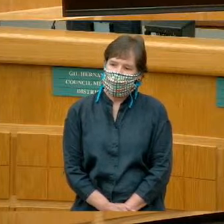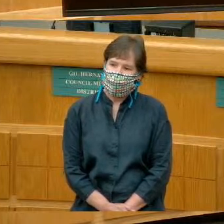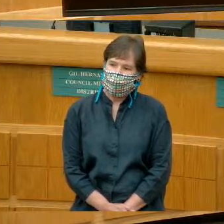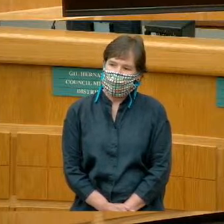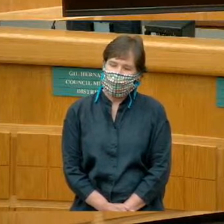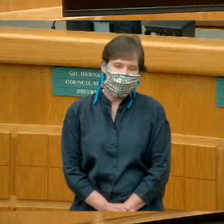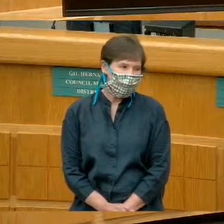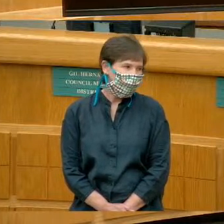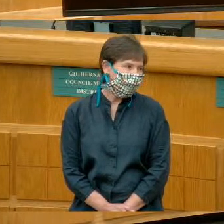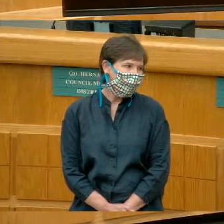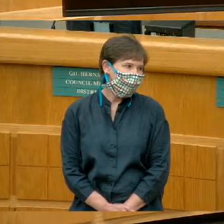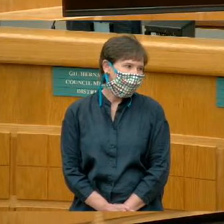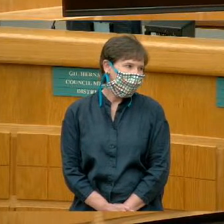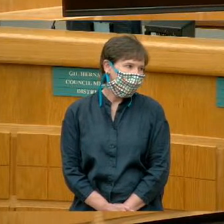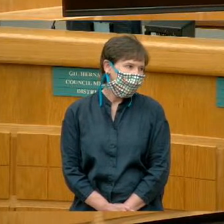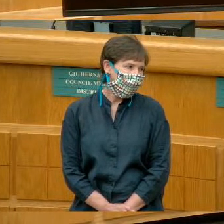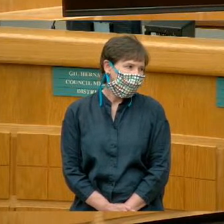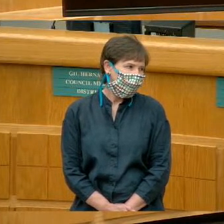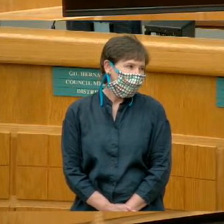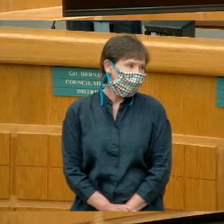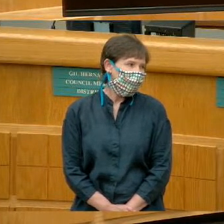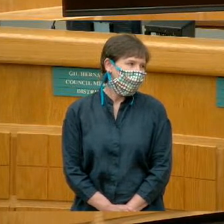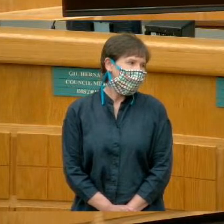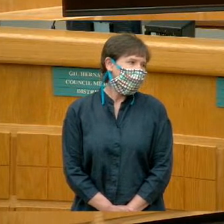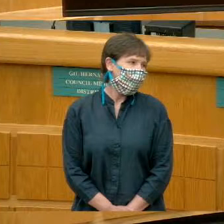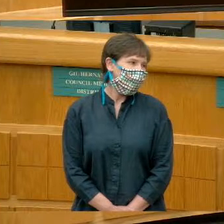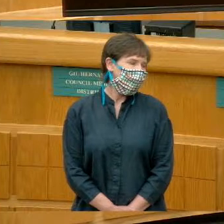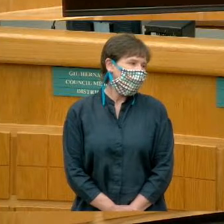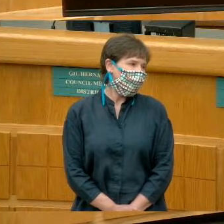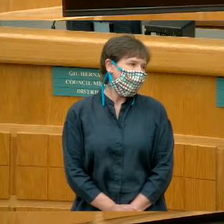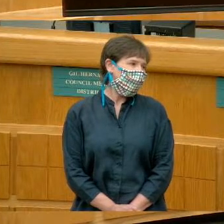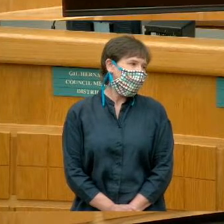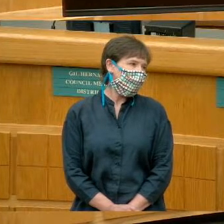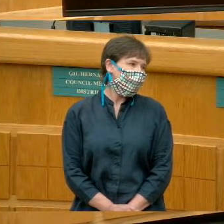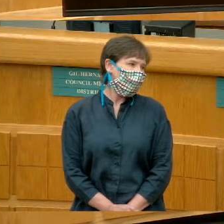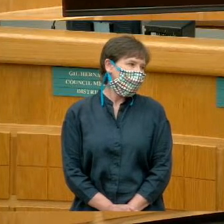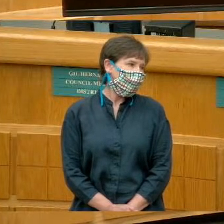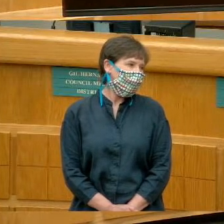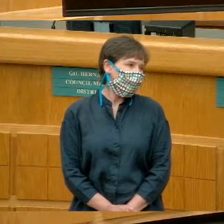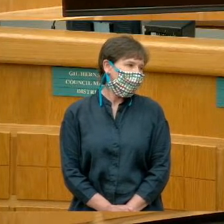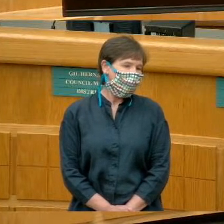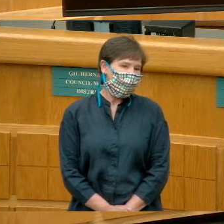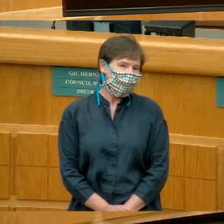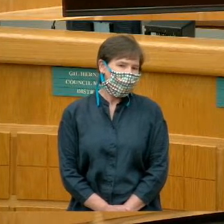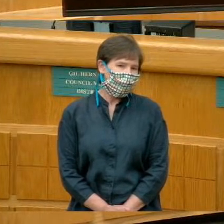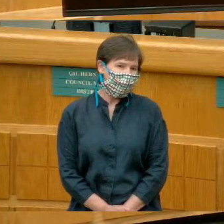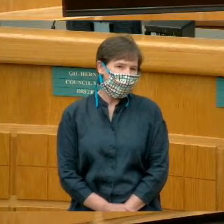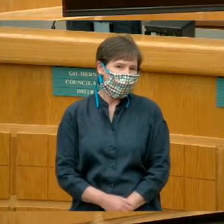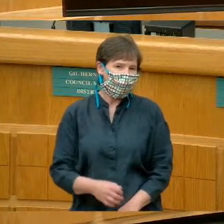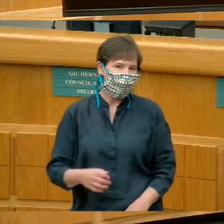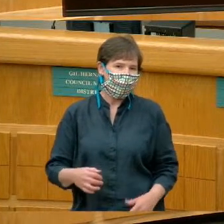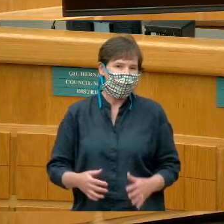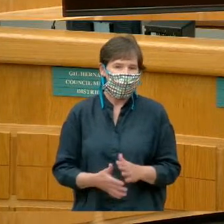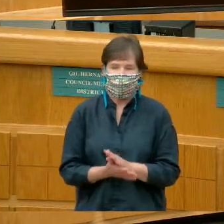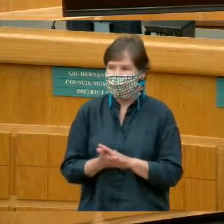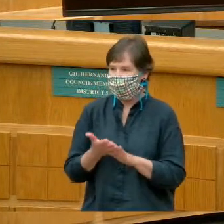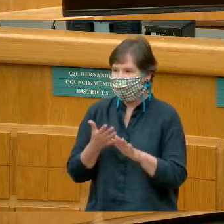ellas resultaron positivas. Esto es igual al 45% de las pruebas que resultaron positivas el día de hoy.